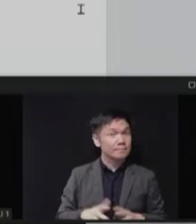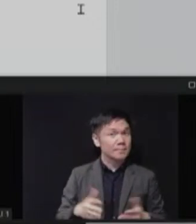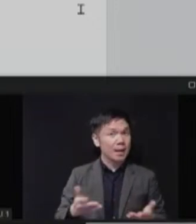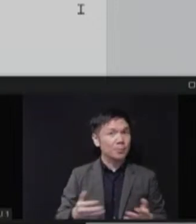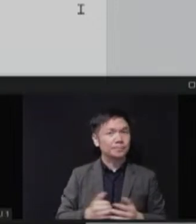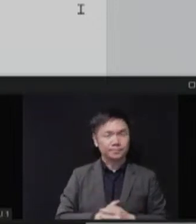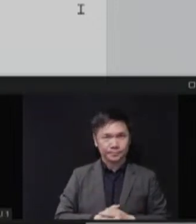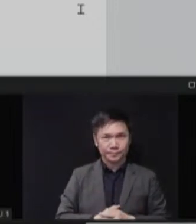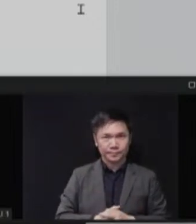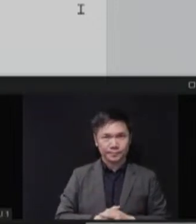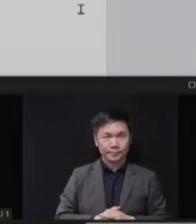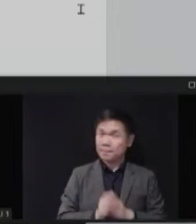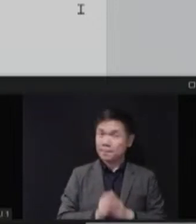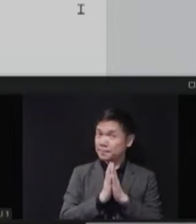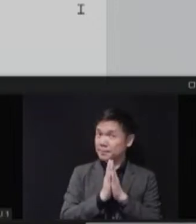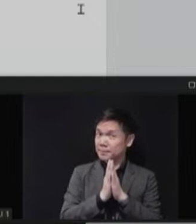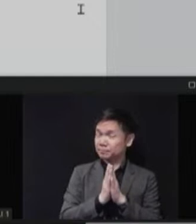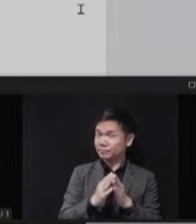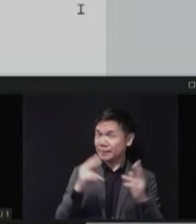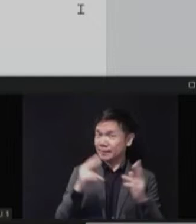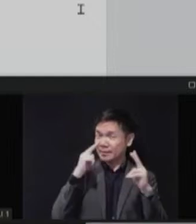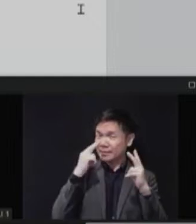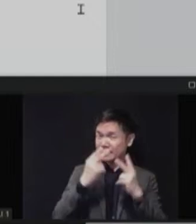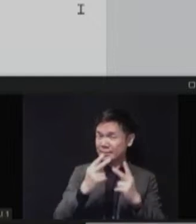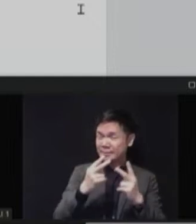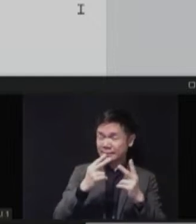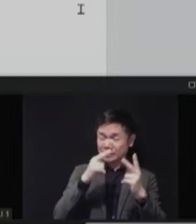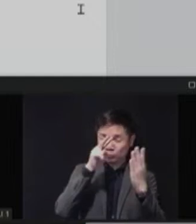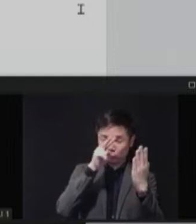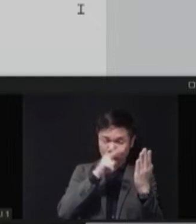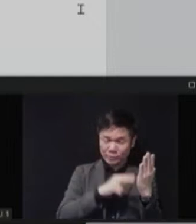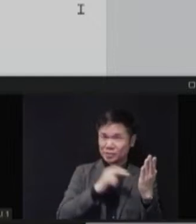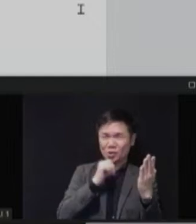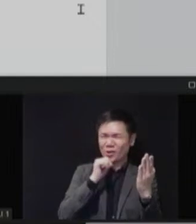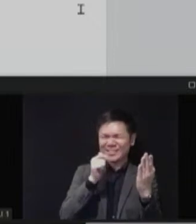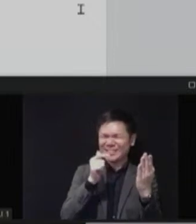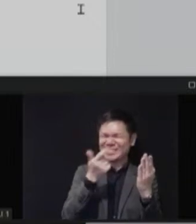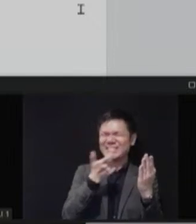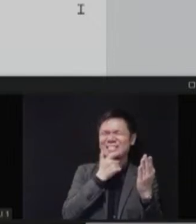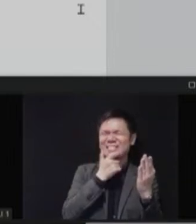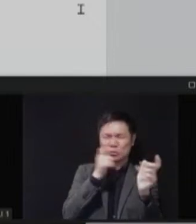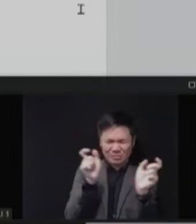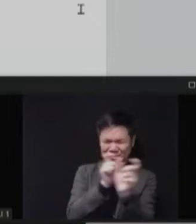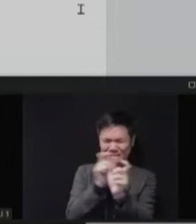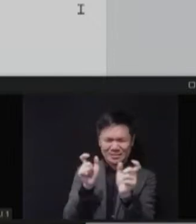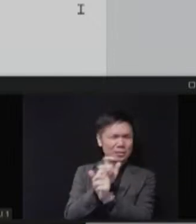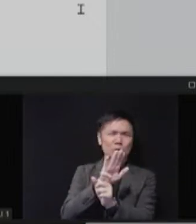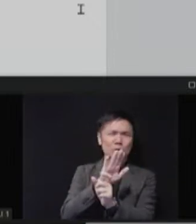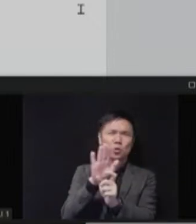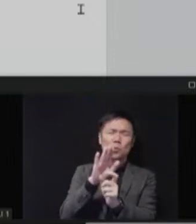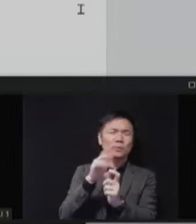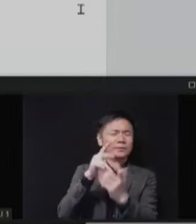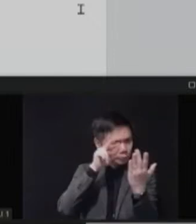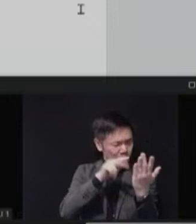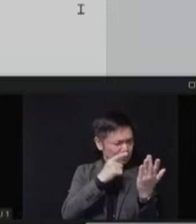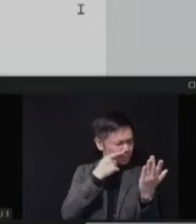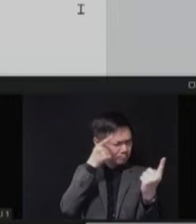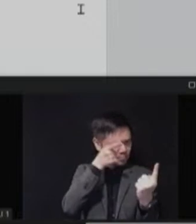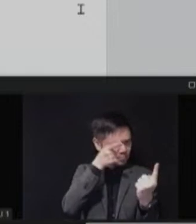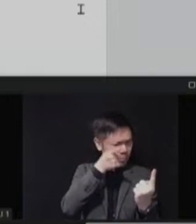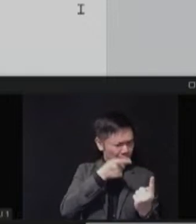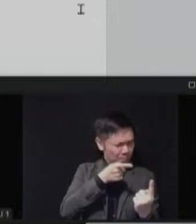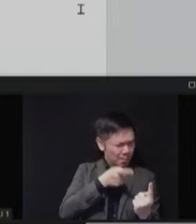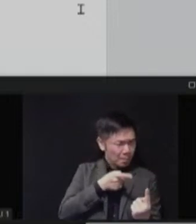delegates are requested to focus on the substance of the report and to leave the editorial work of correcting